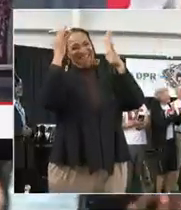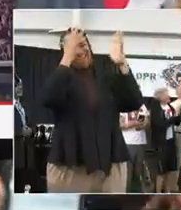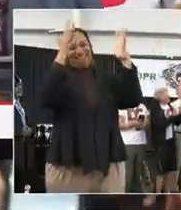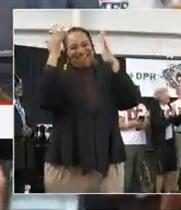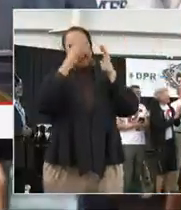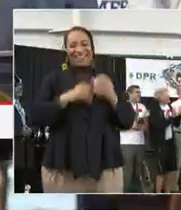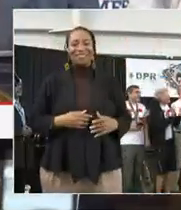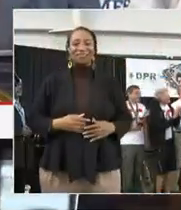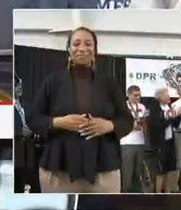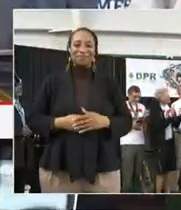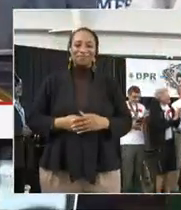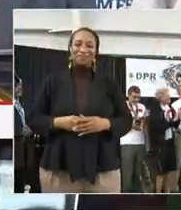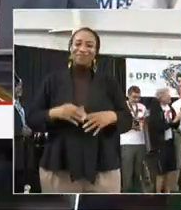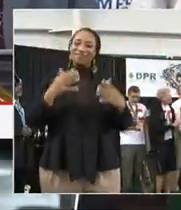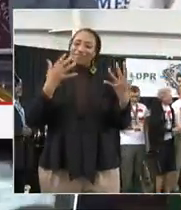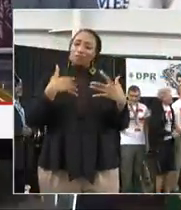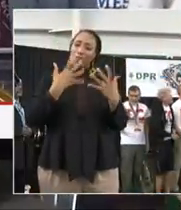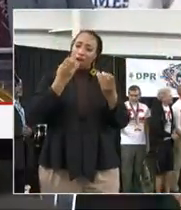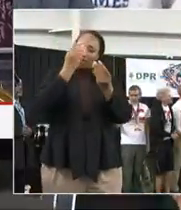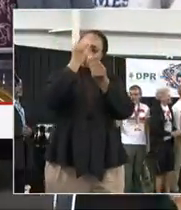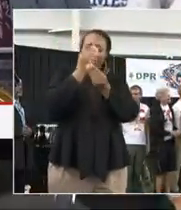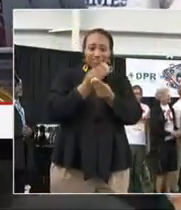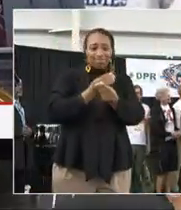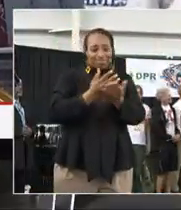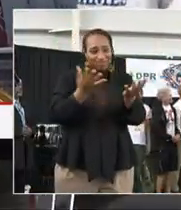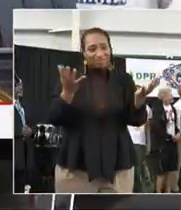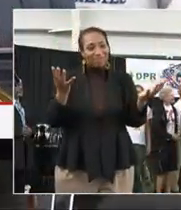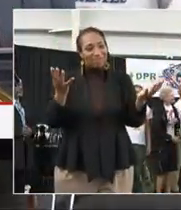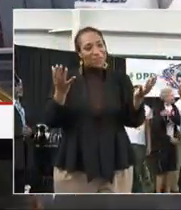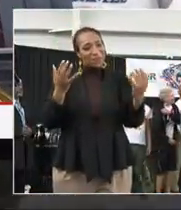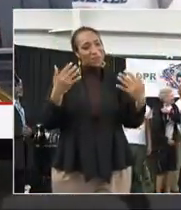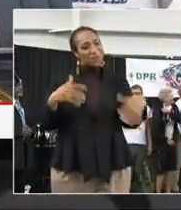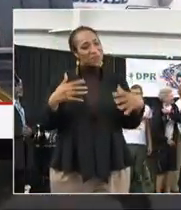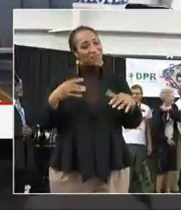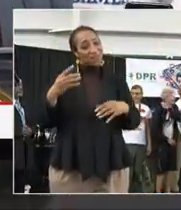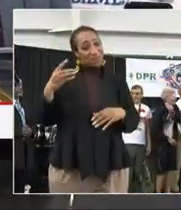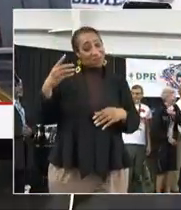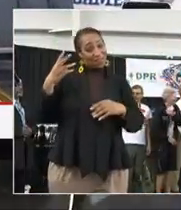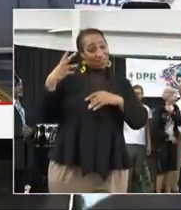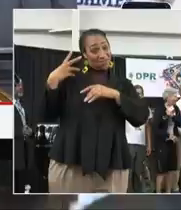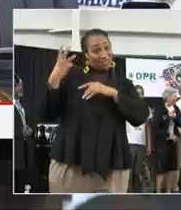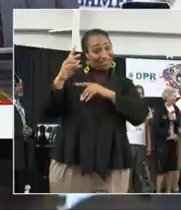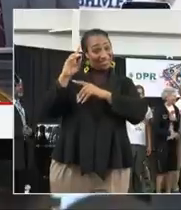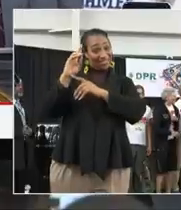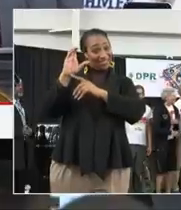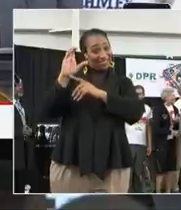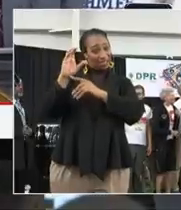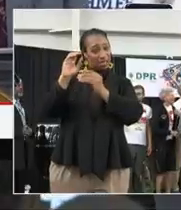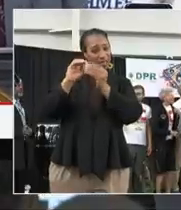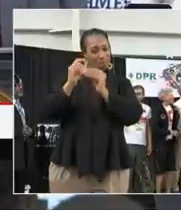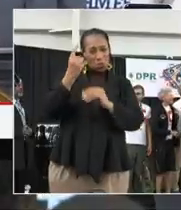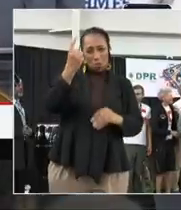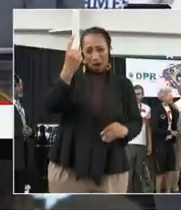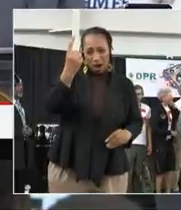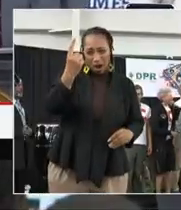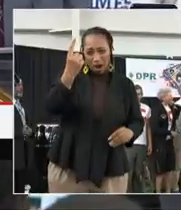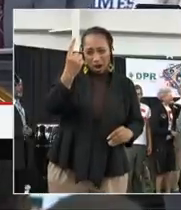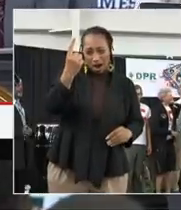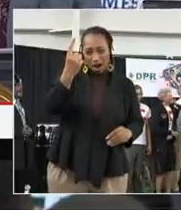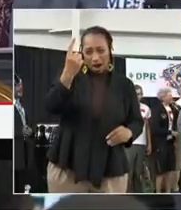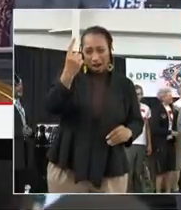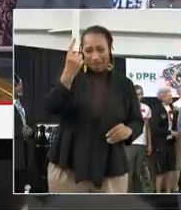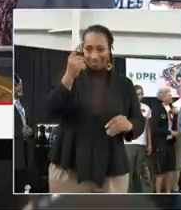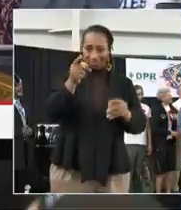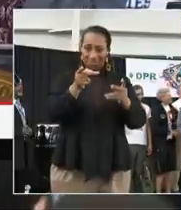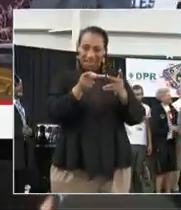I have to tell you this too, that Washington, D.C. is the #1 place to age in place